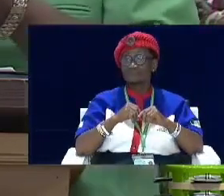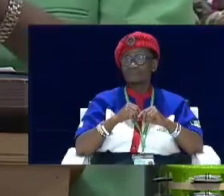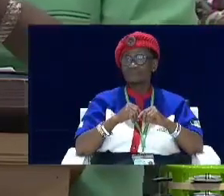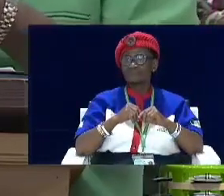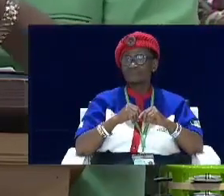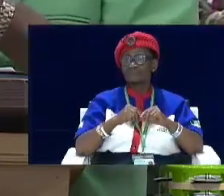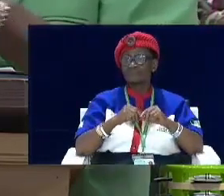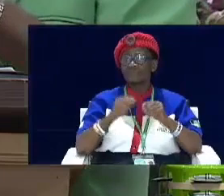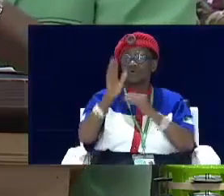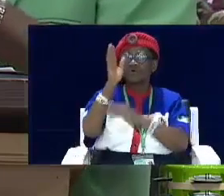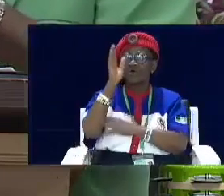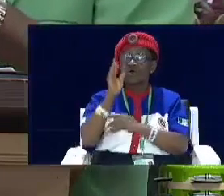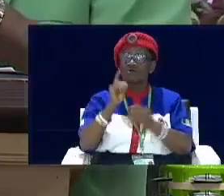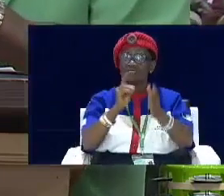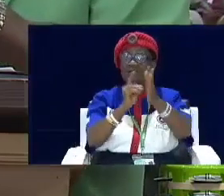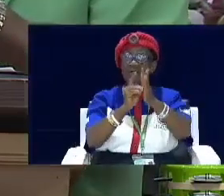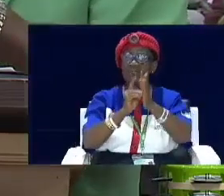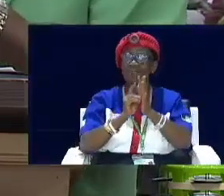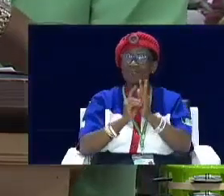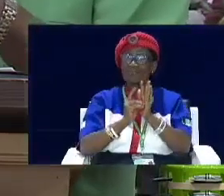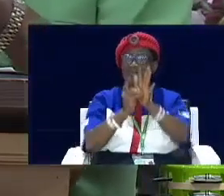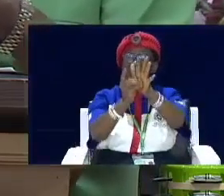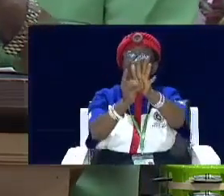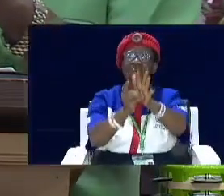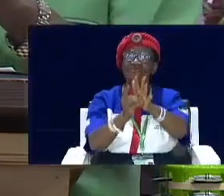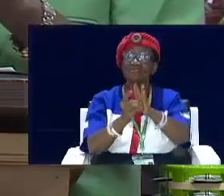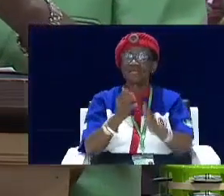God demonstrated there